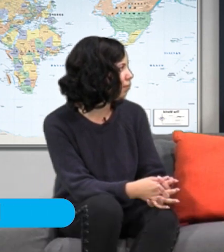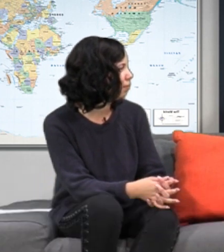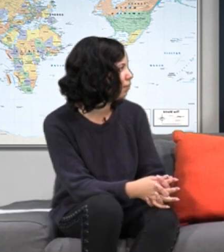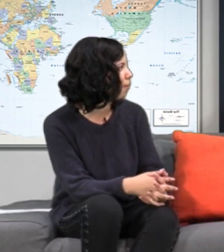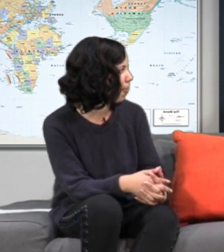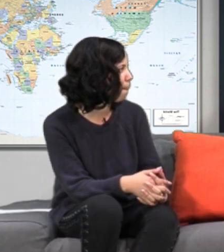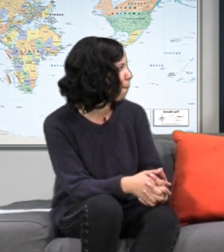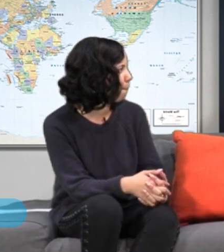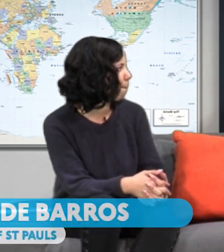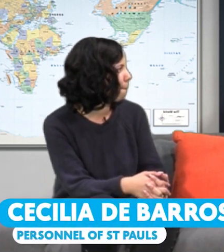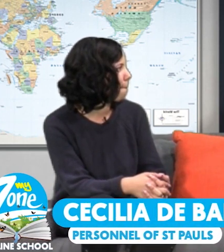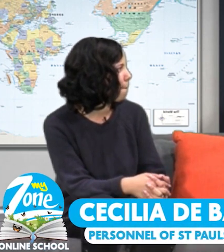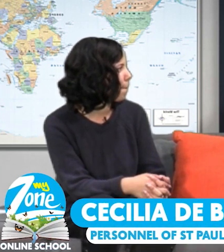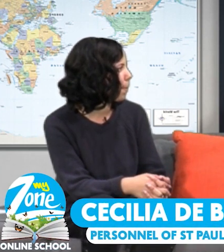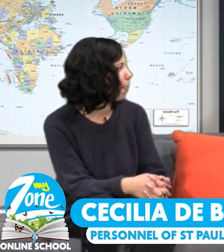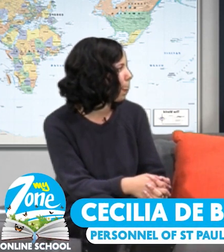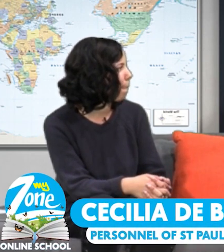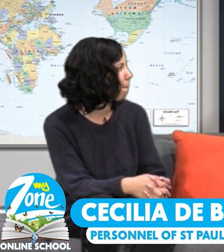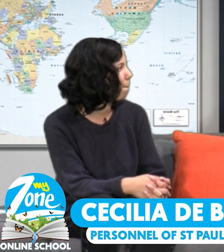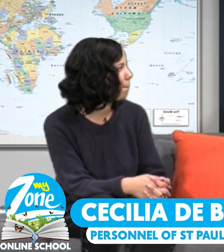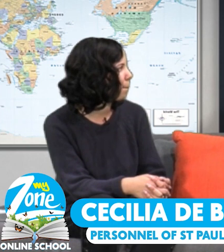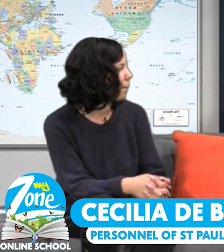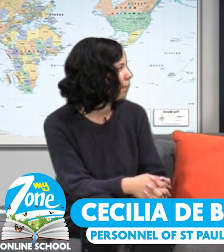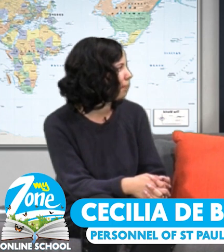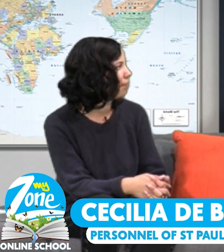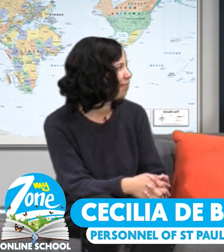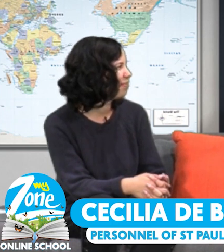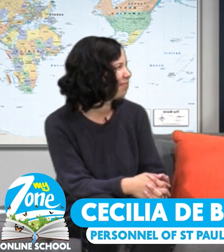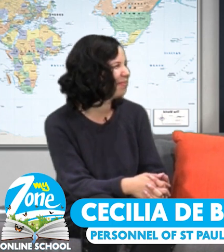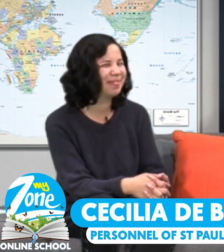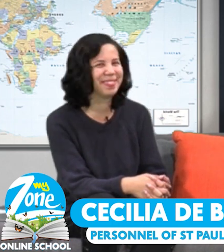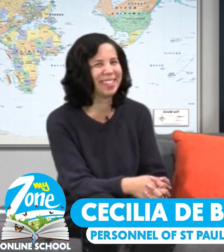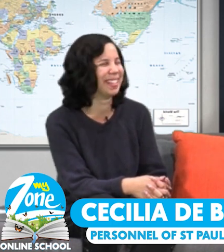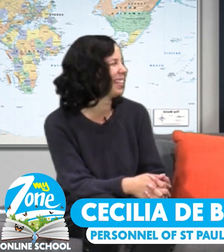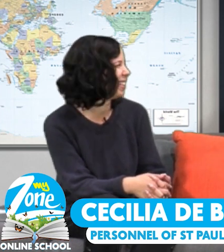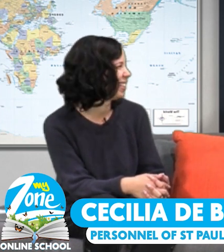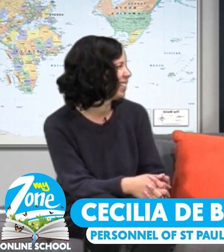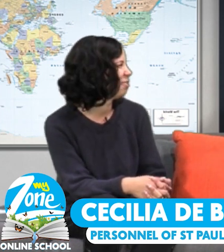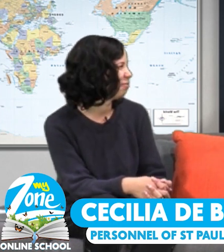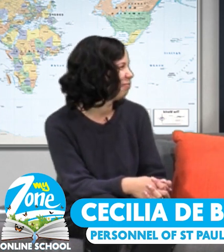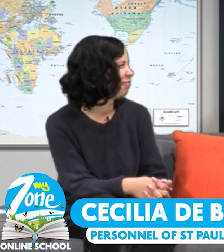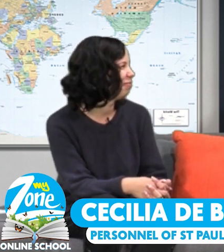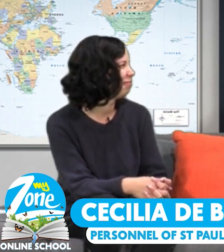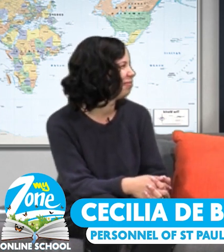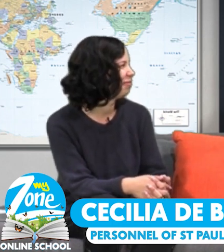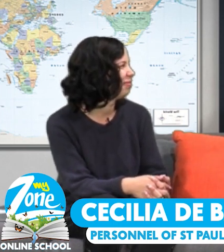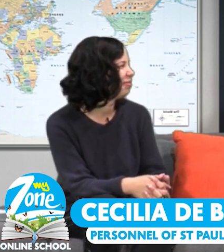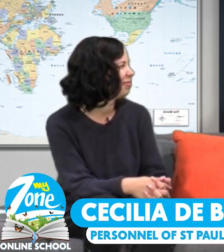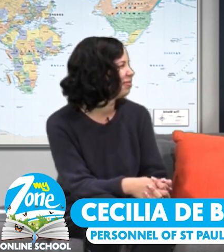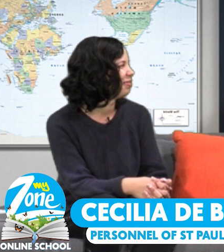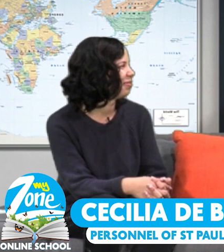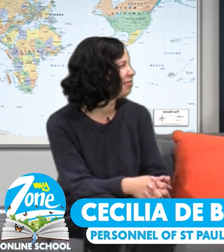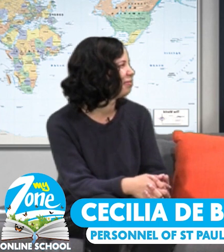I'm a PA at St. Paul's College. That's how I got involved, because my boss pushes me into everything. Yeah, and